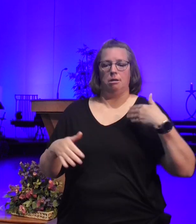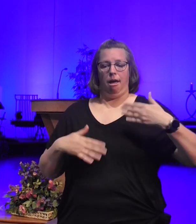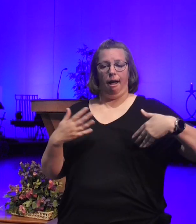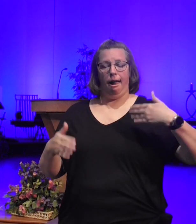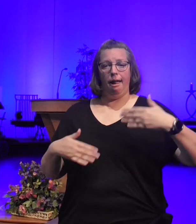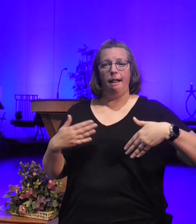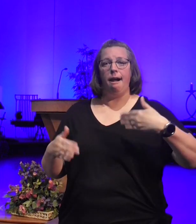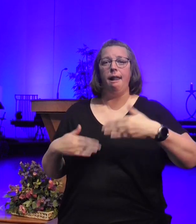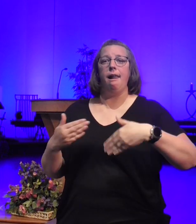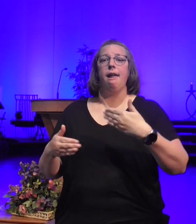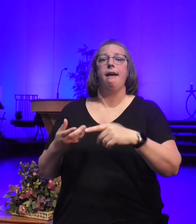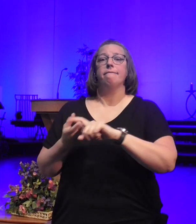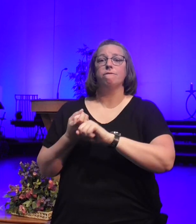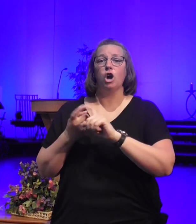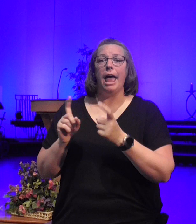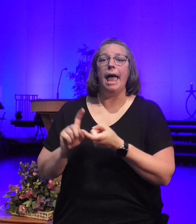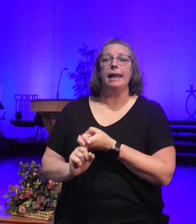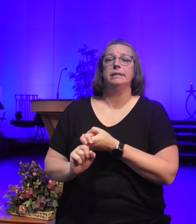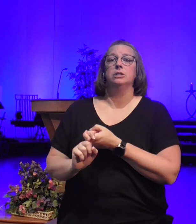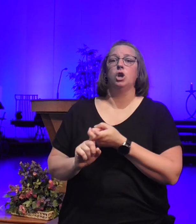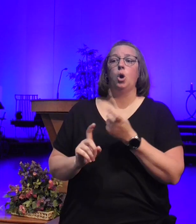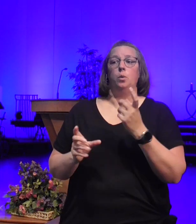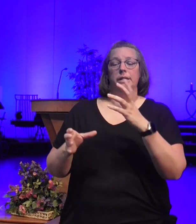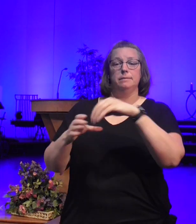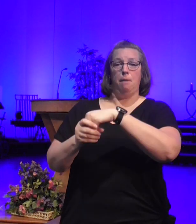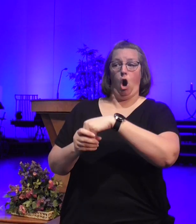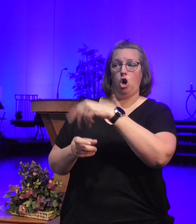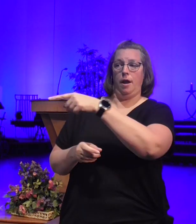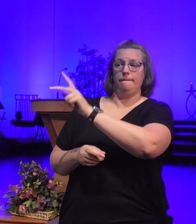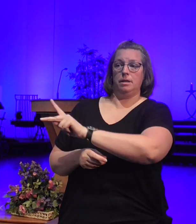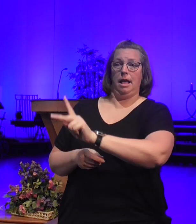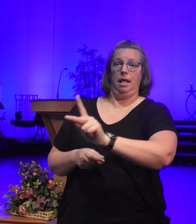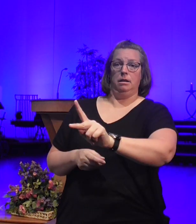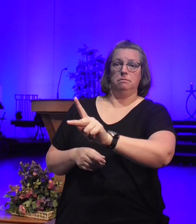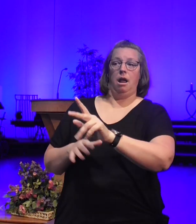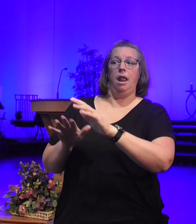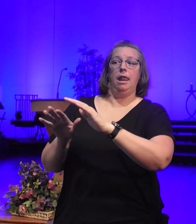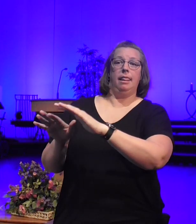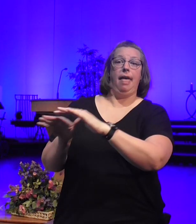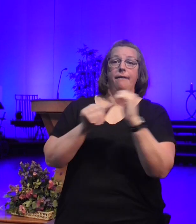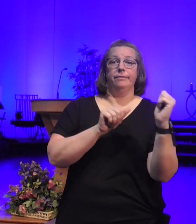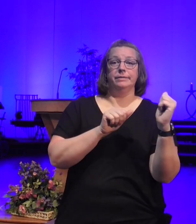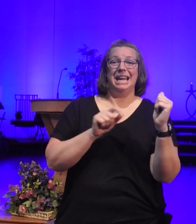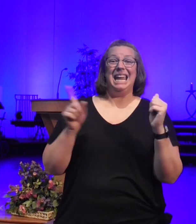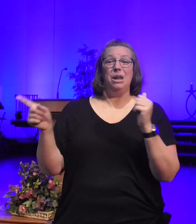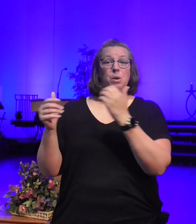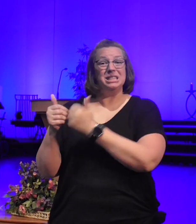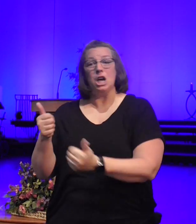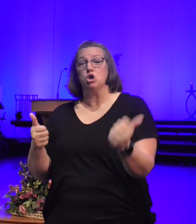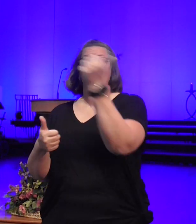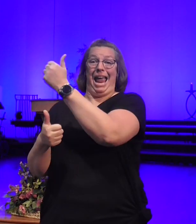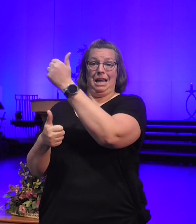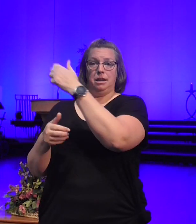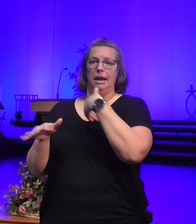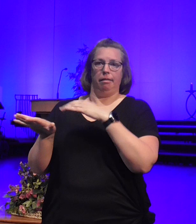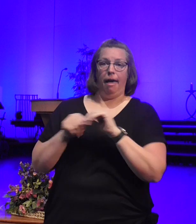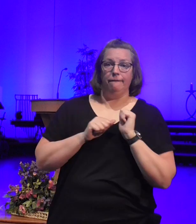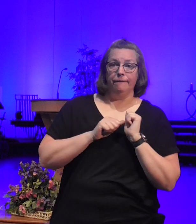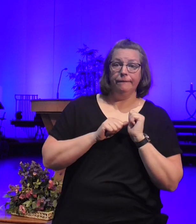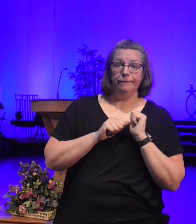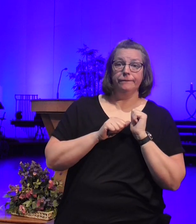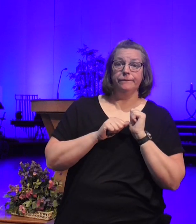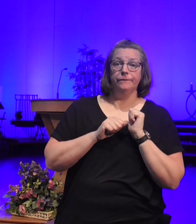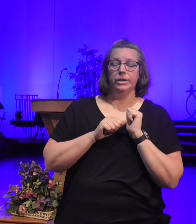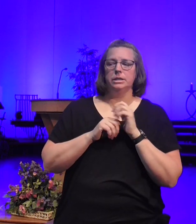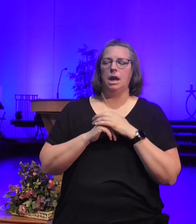eventually his friend, who was part of the Klan, left the Klan. He was the Grand Wizard, and he left the Klan,